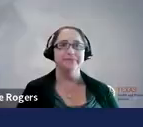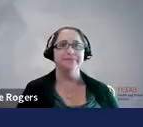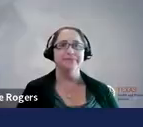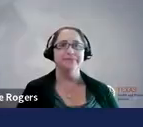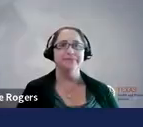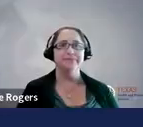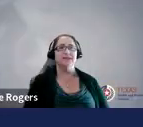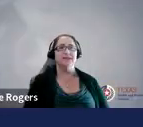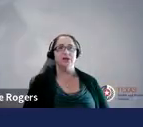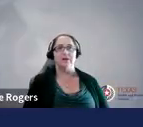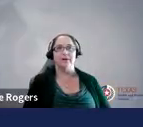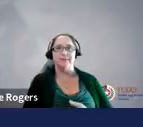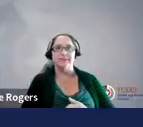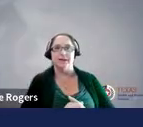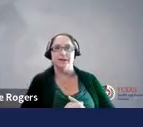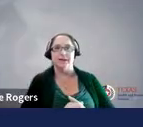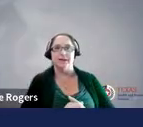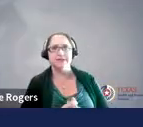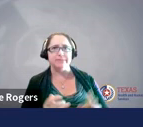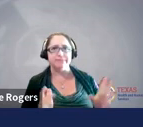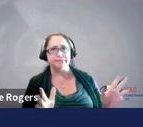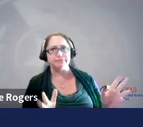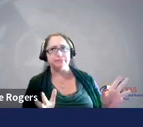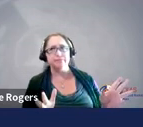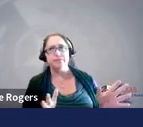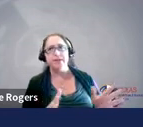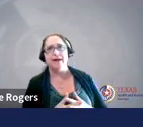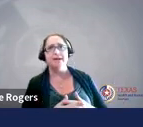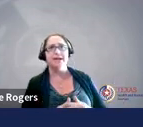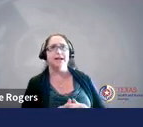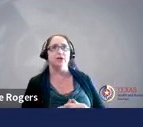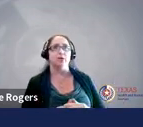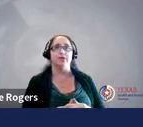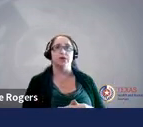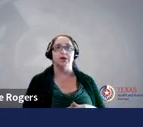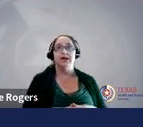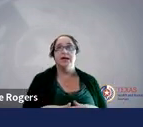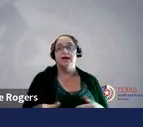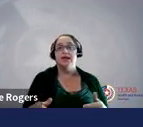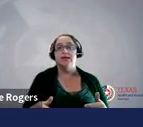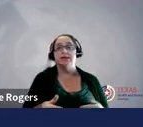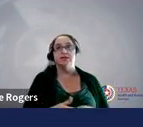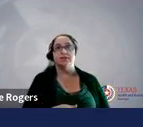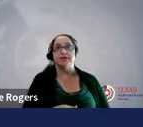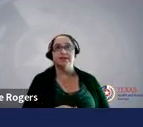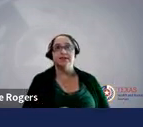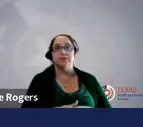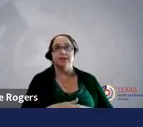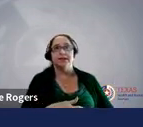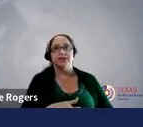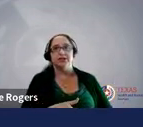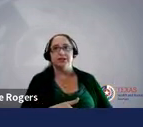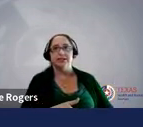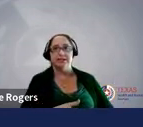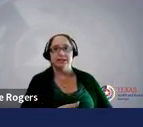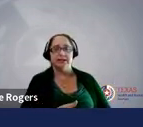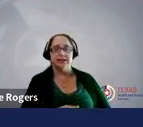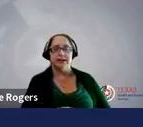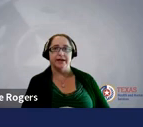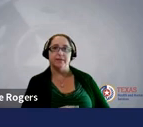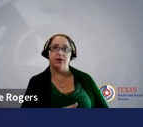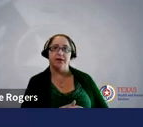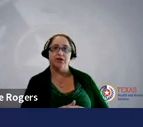Thank you. And I'm going to start out. My name is Gabrielle Rogers, and I'm going to go over the services with